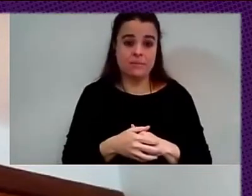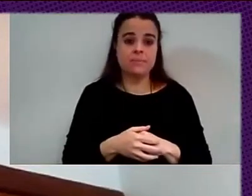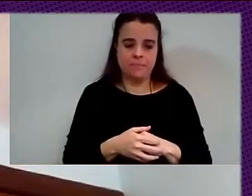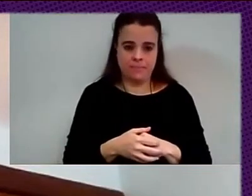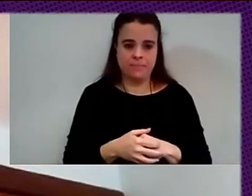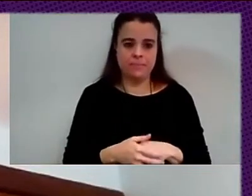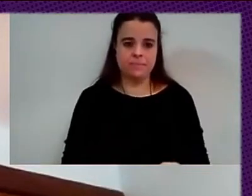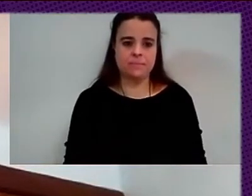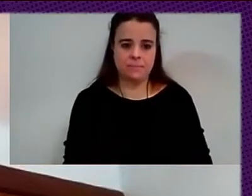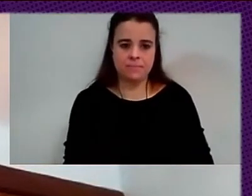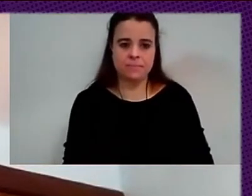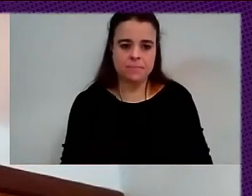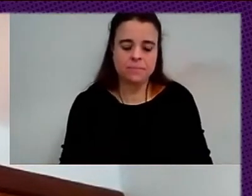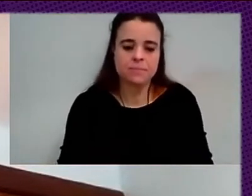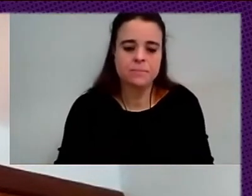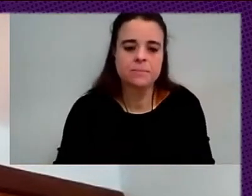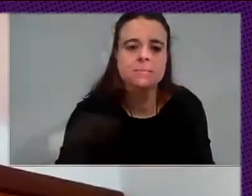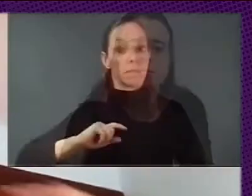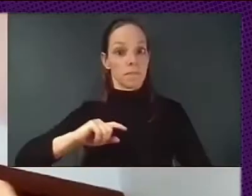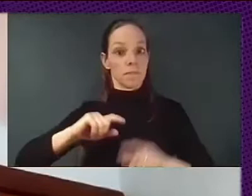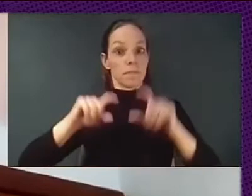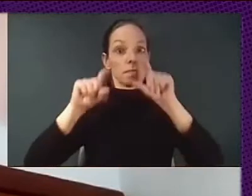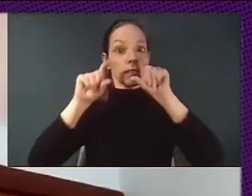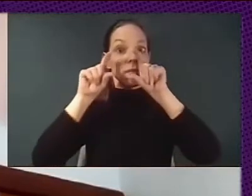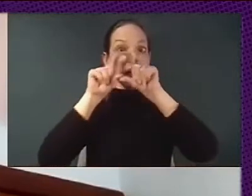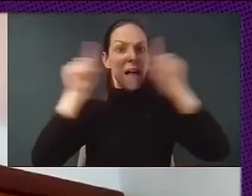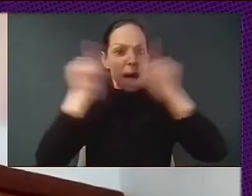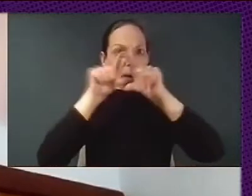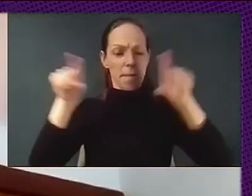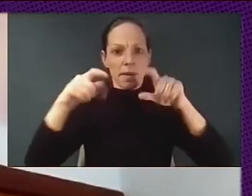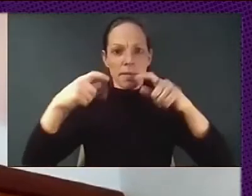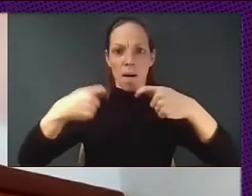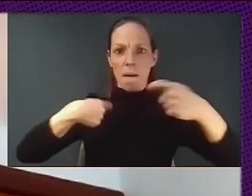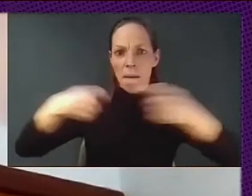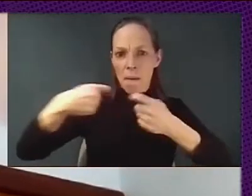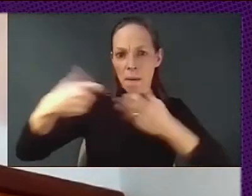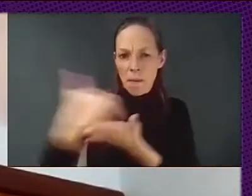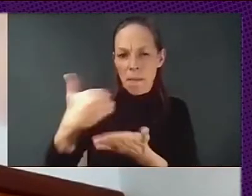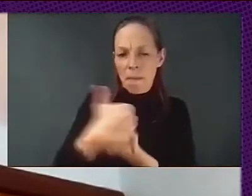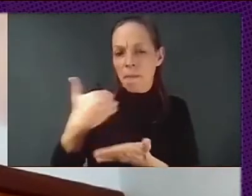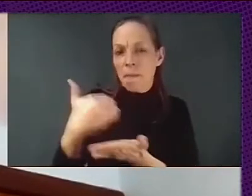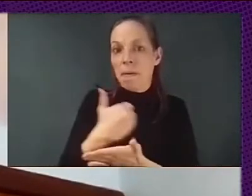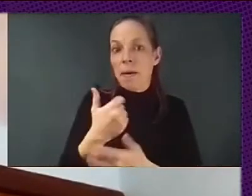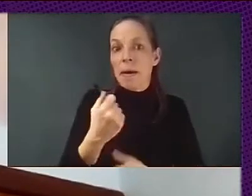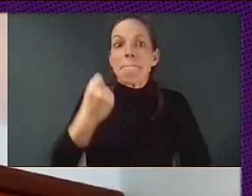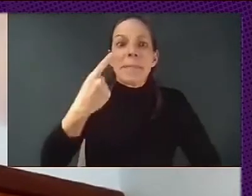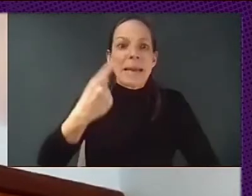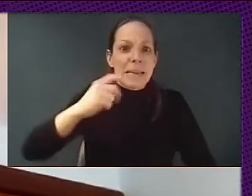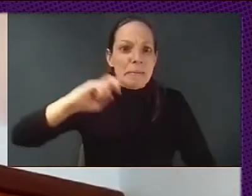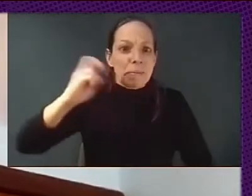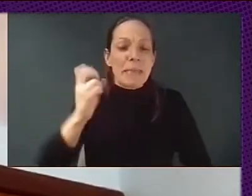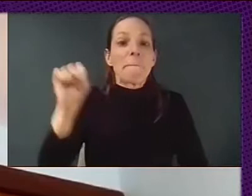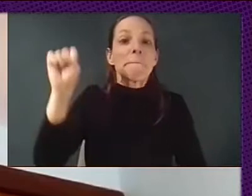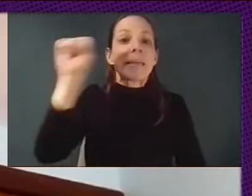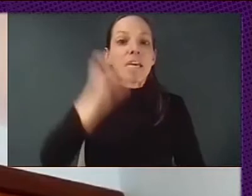are the more than half of that of their revenues are coming from outside of the United States. So where does all that money come